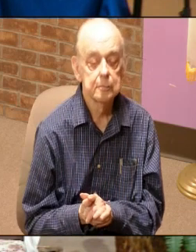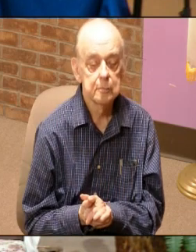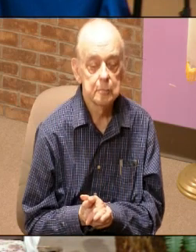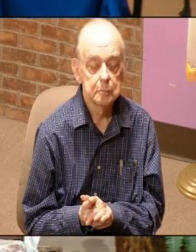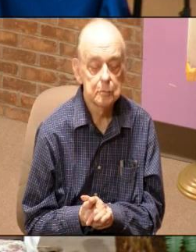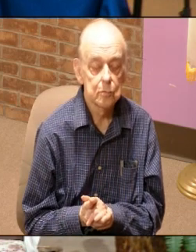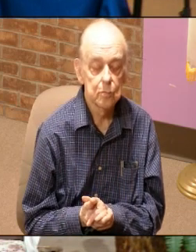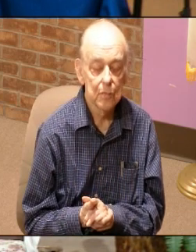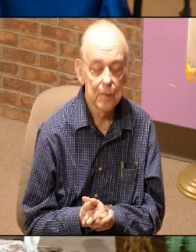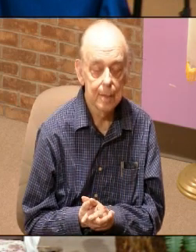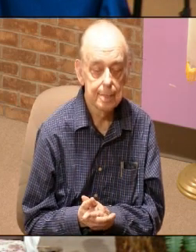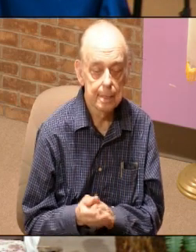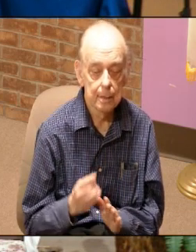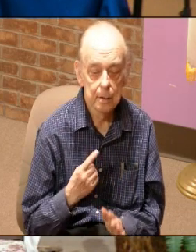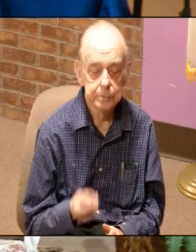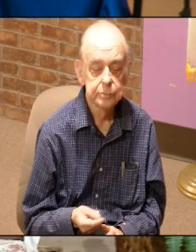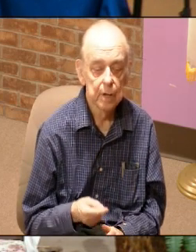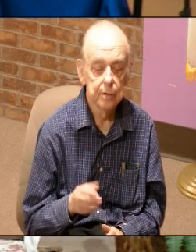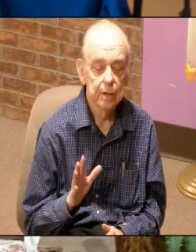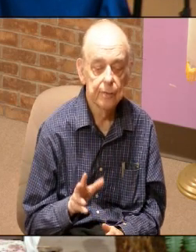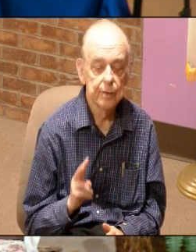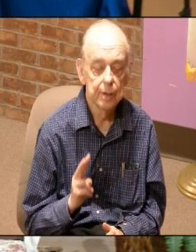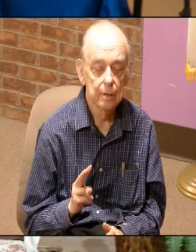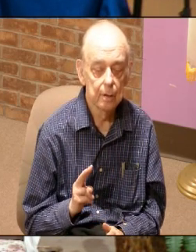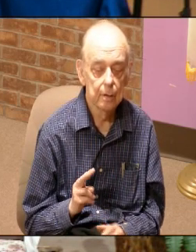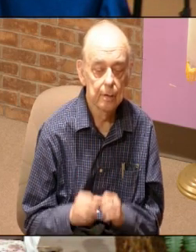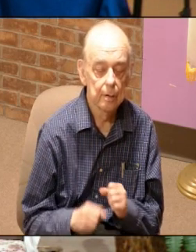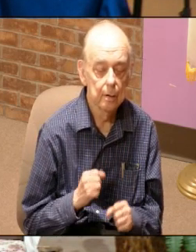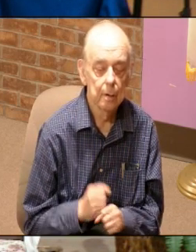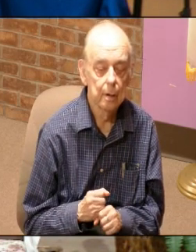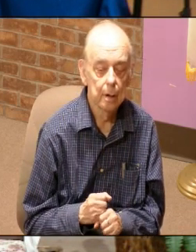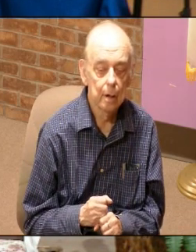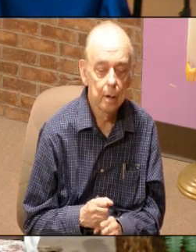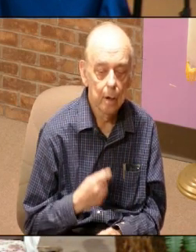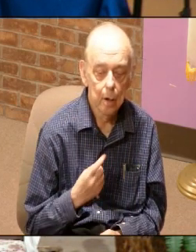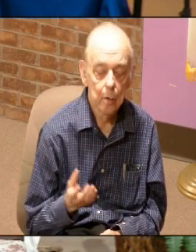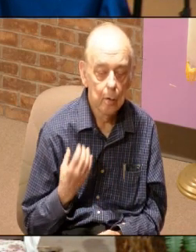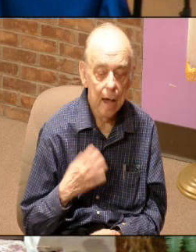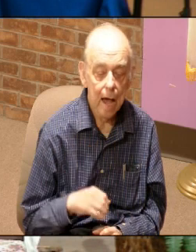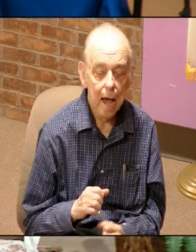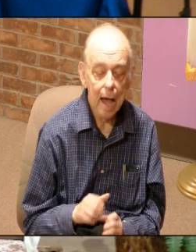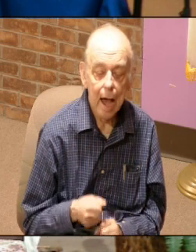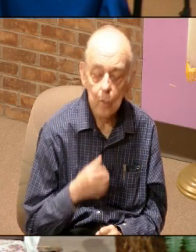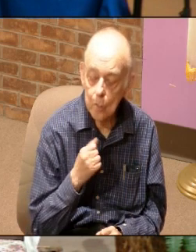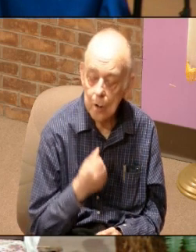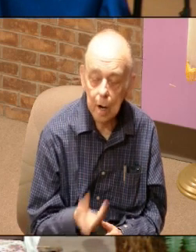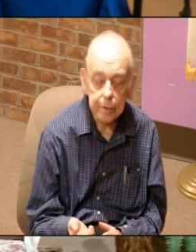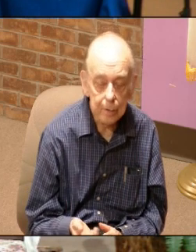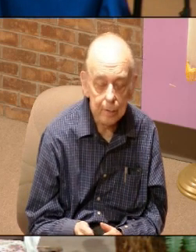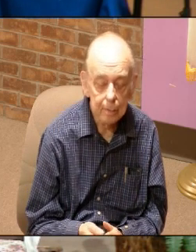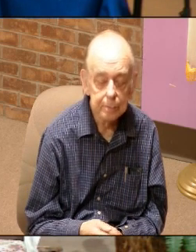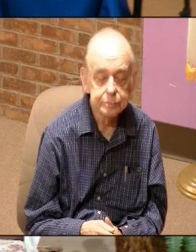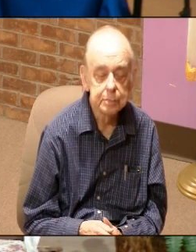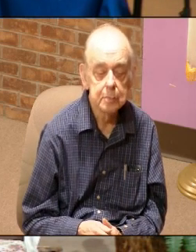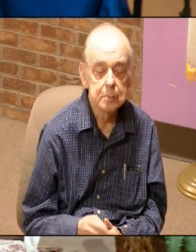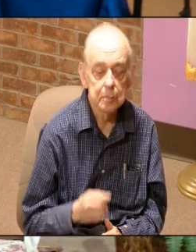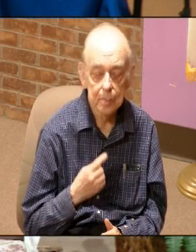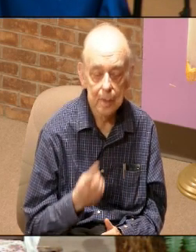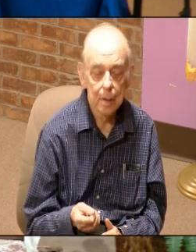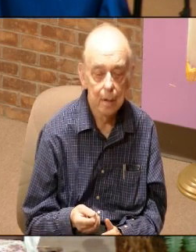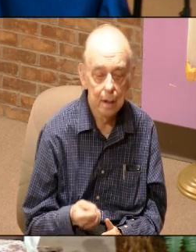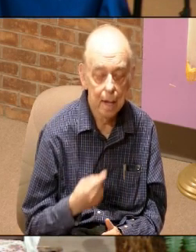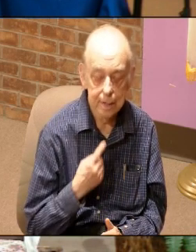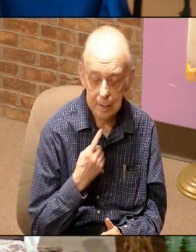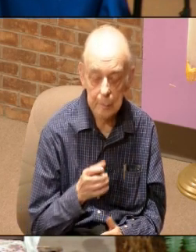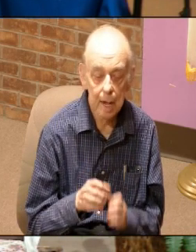and I'll say 52 52 years and they'll say how old are you and I tell them